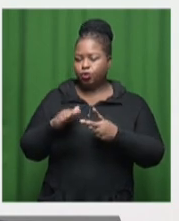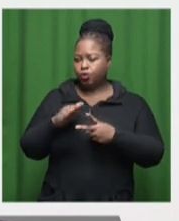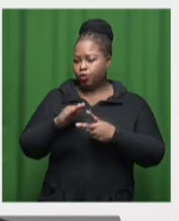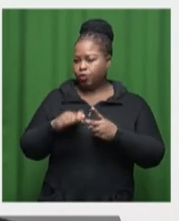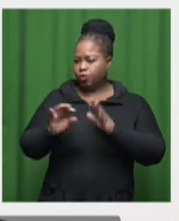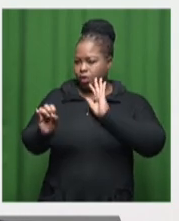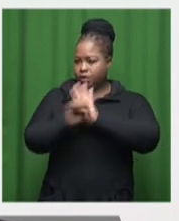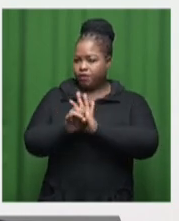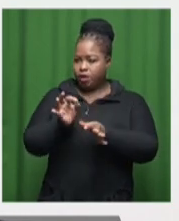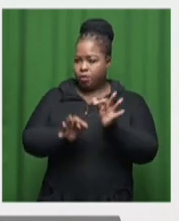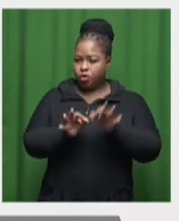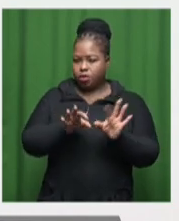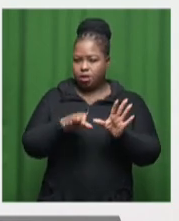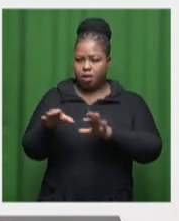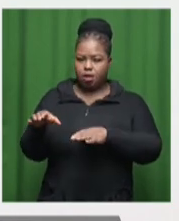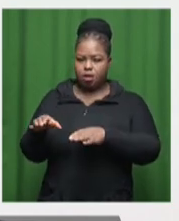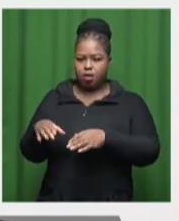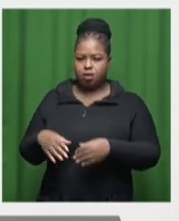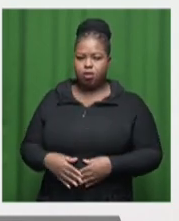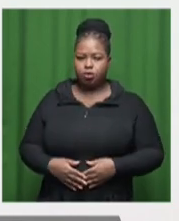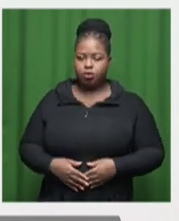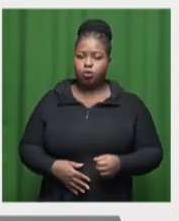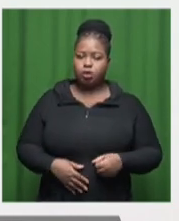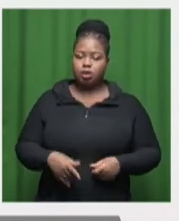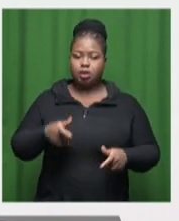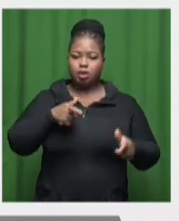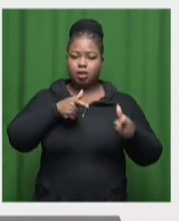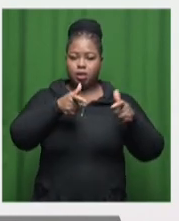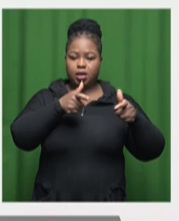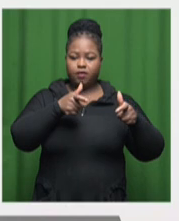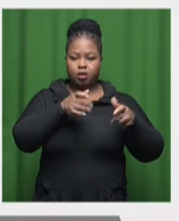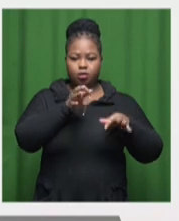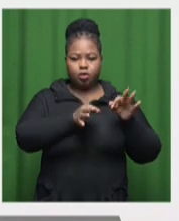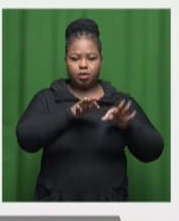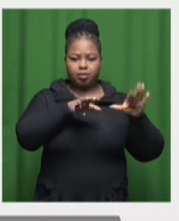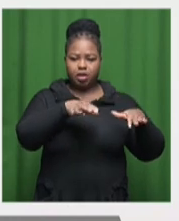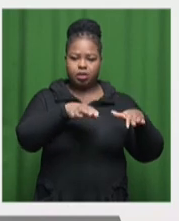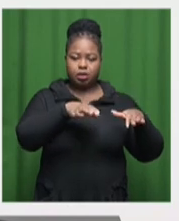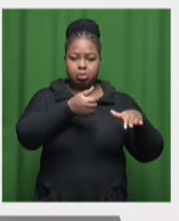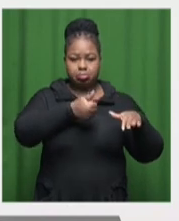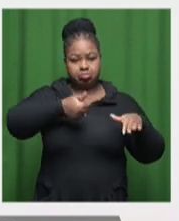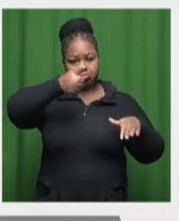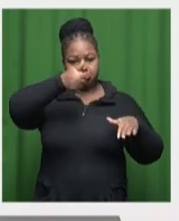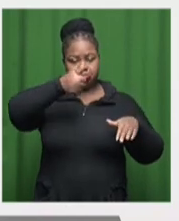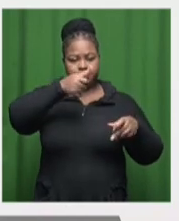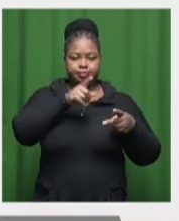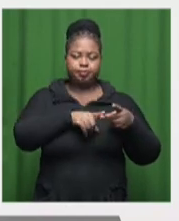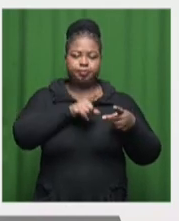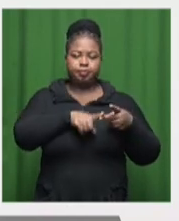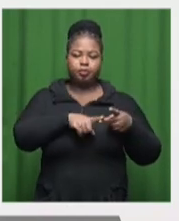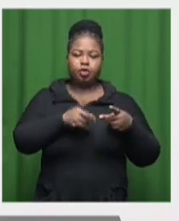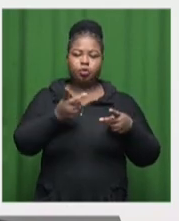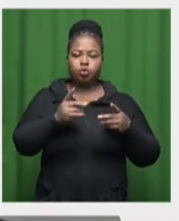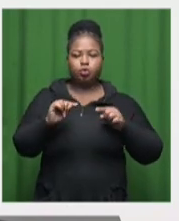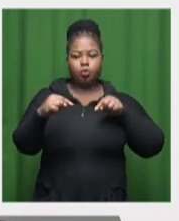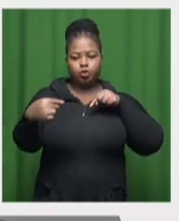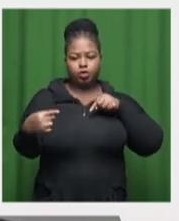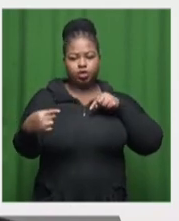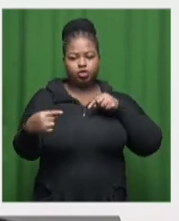parties. The incumbent or the governing party, some call it the ruling party, and of course the